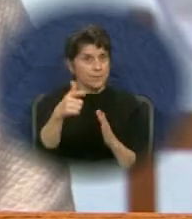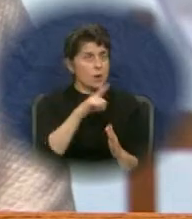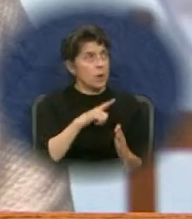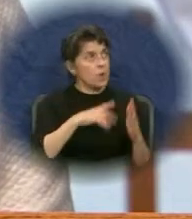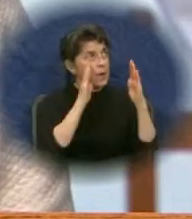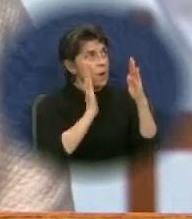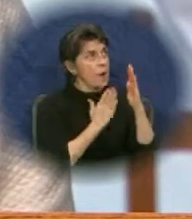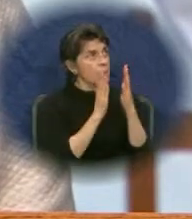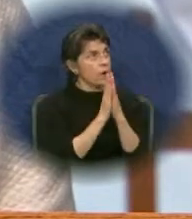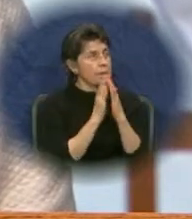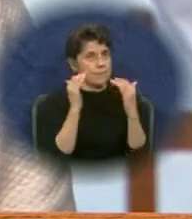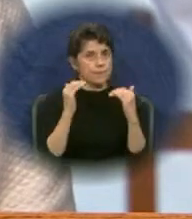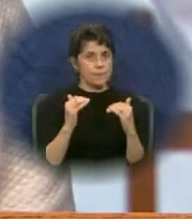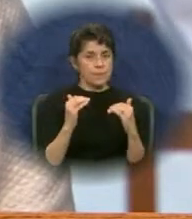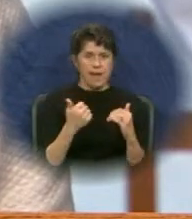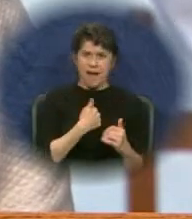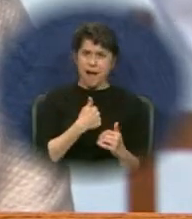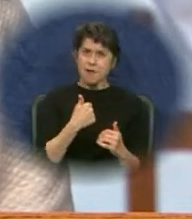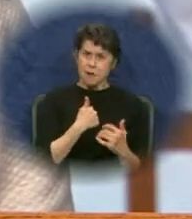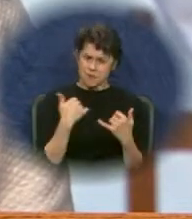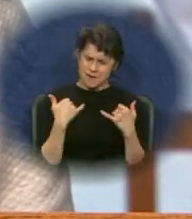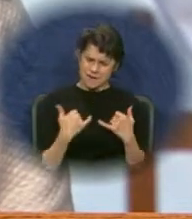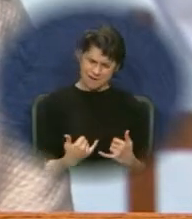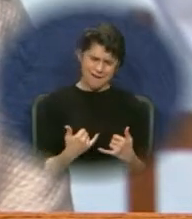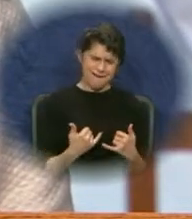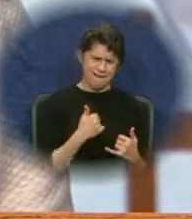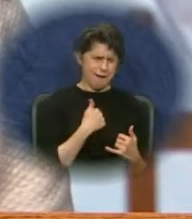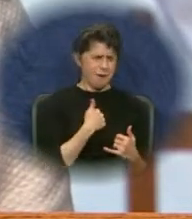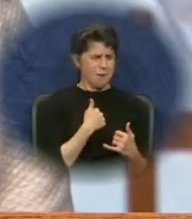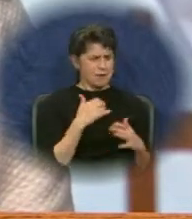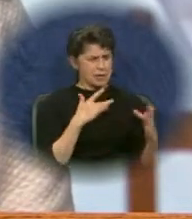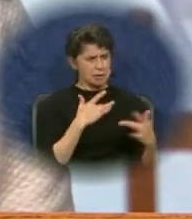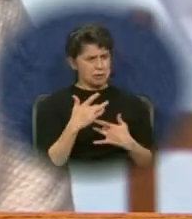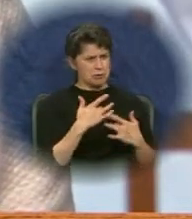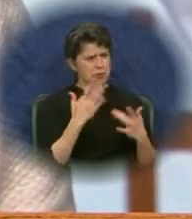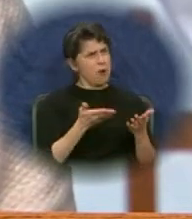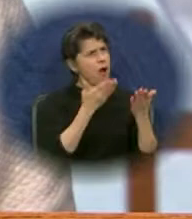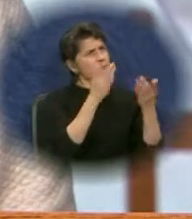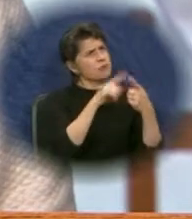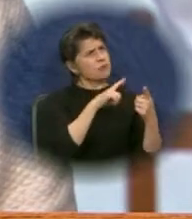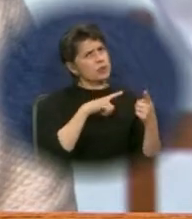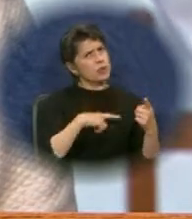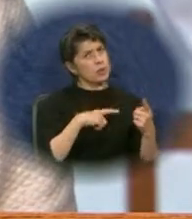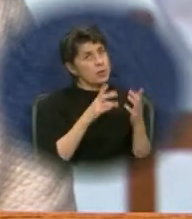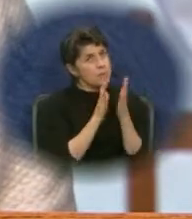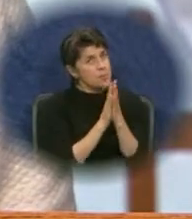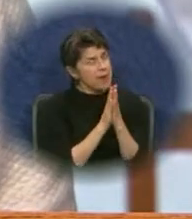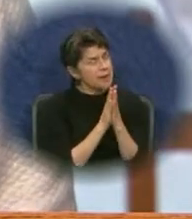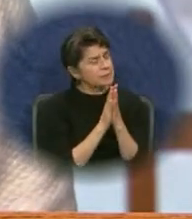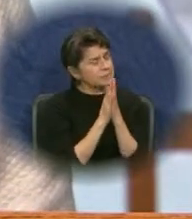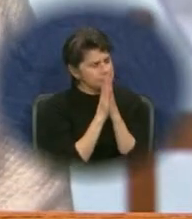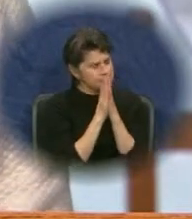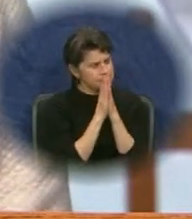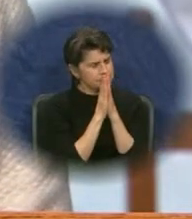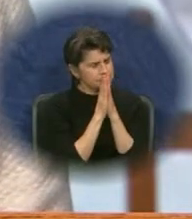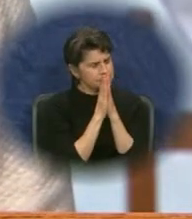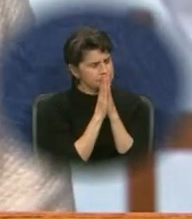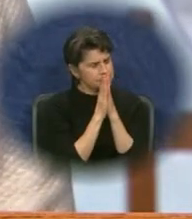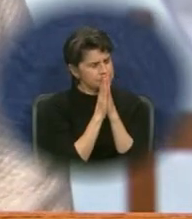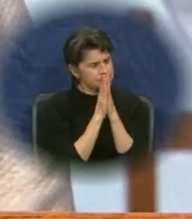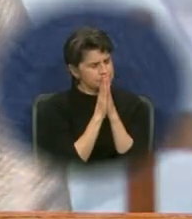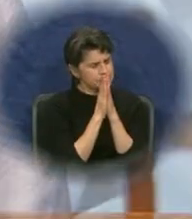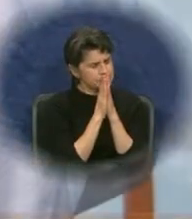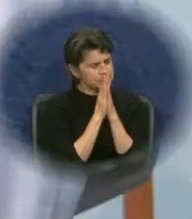hearts, let us offer our own concerns to the Lord. We pray to the Lord. Lord, hear our